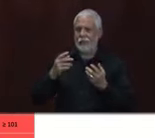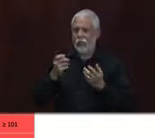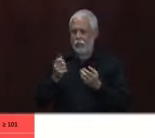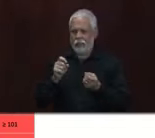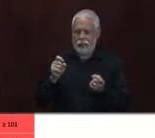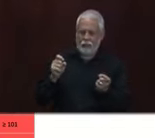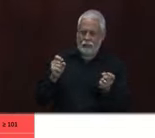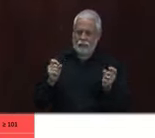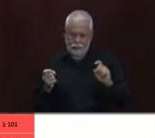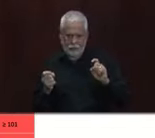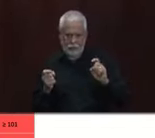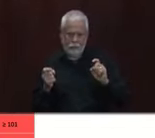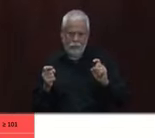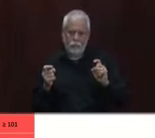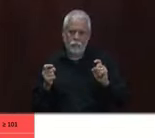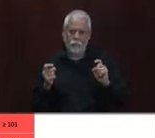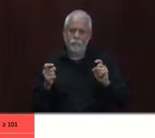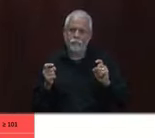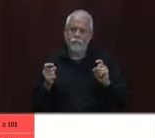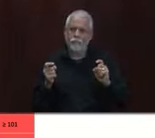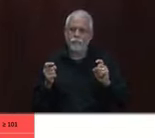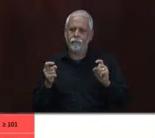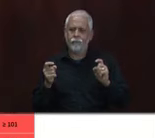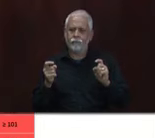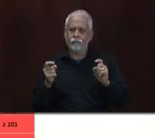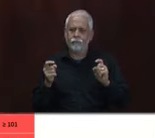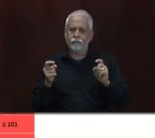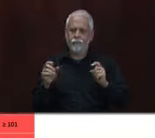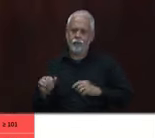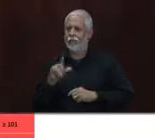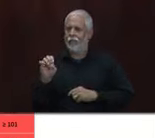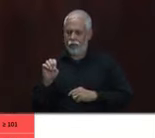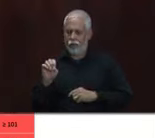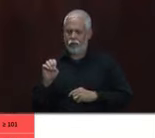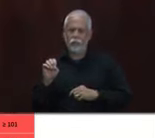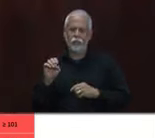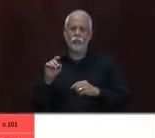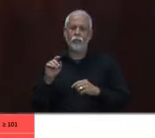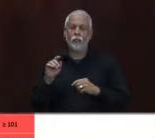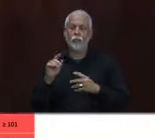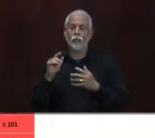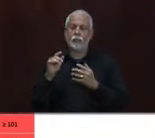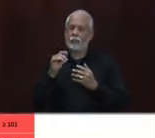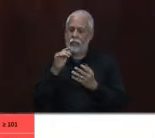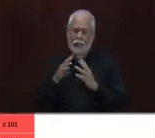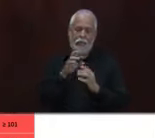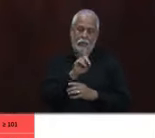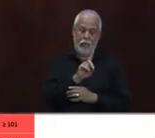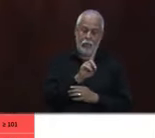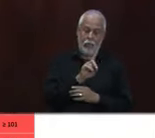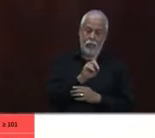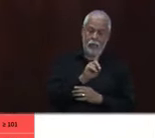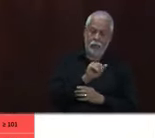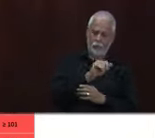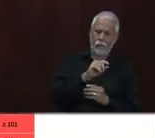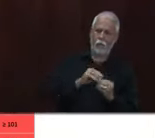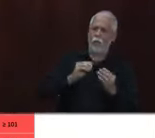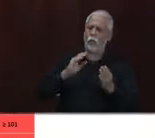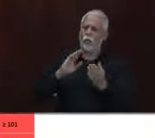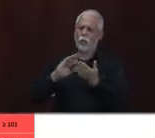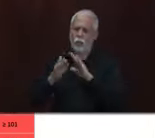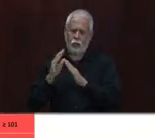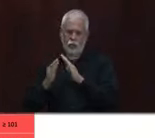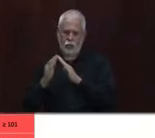to change the style a little bit and go from the data to more that community